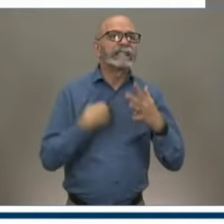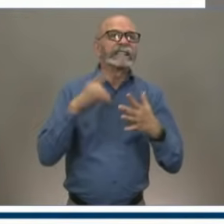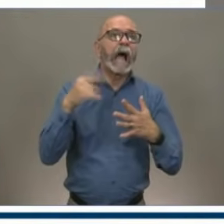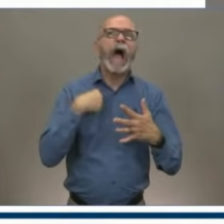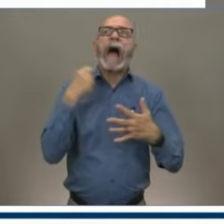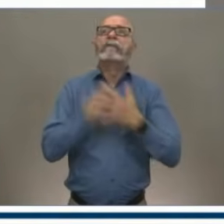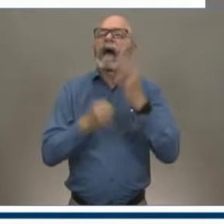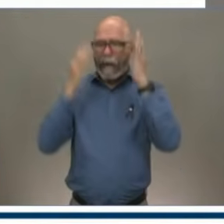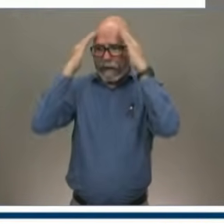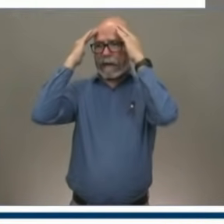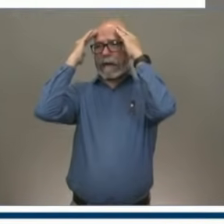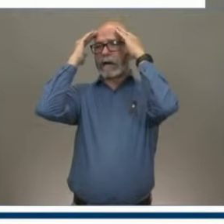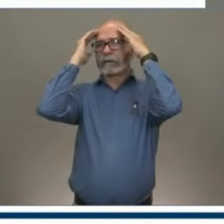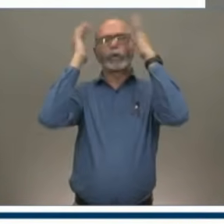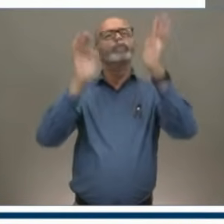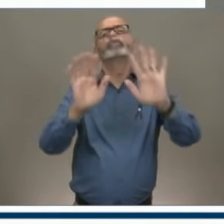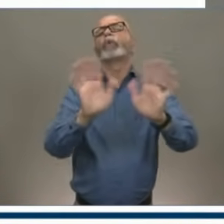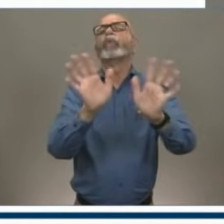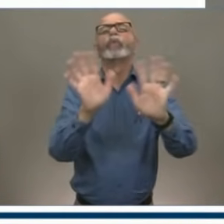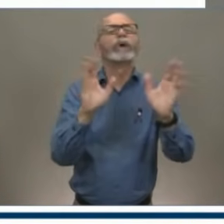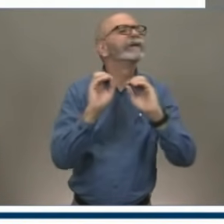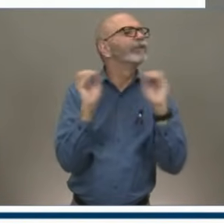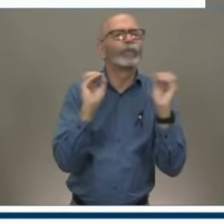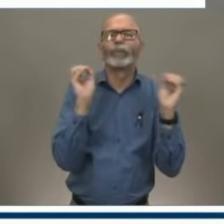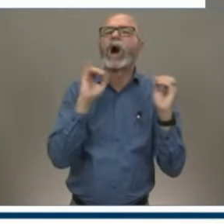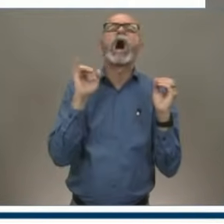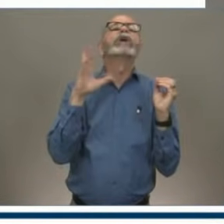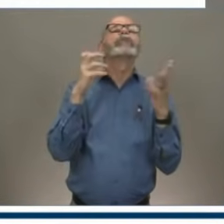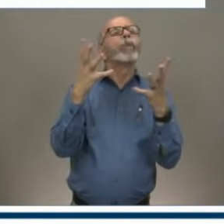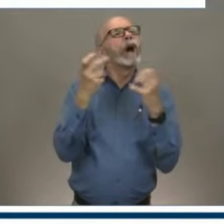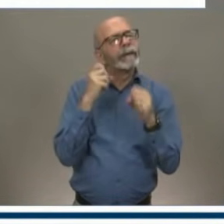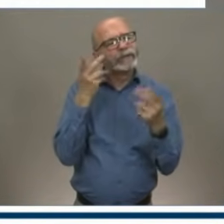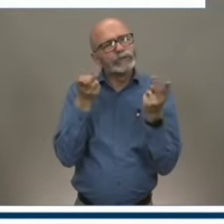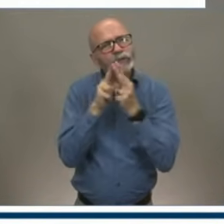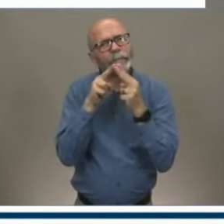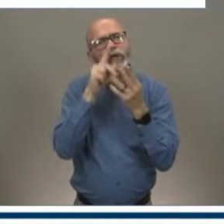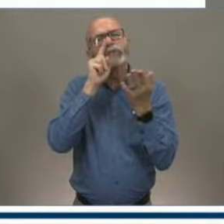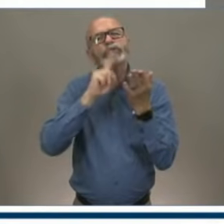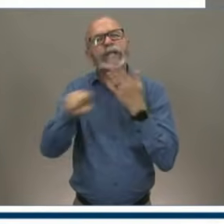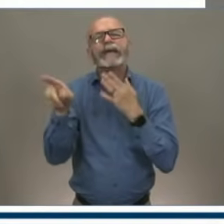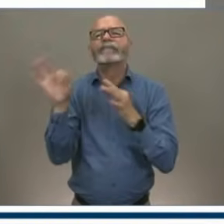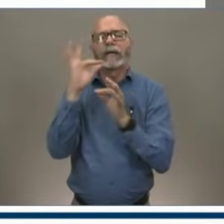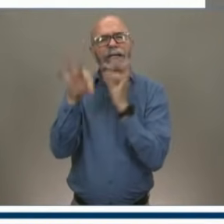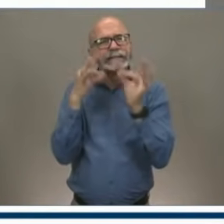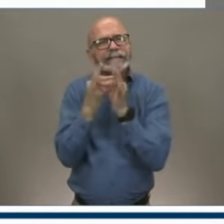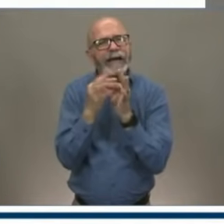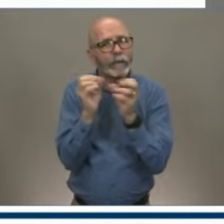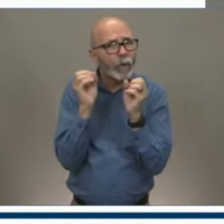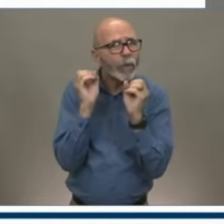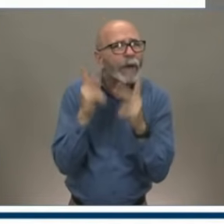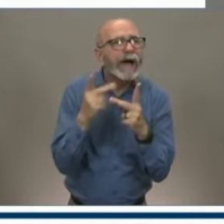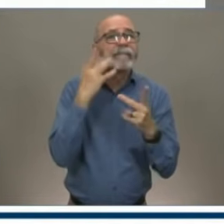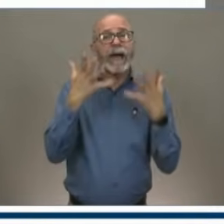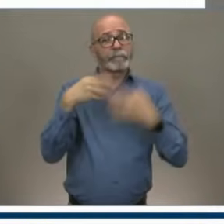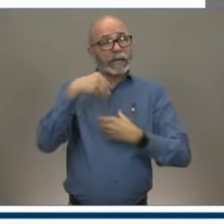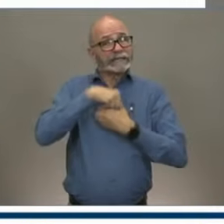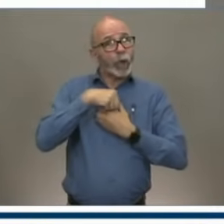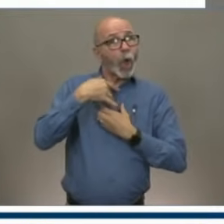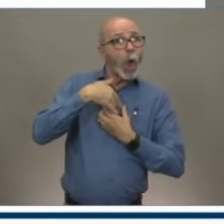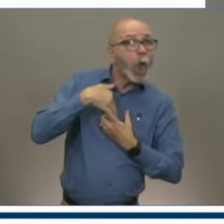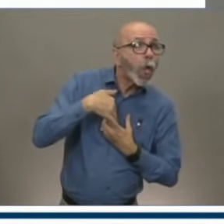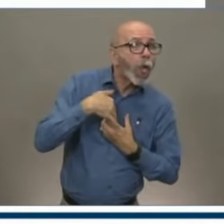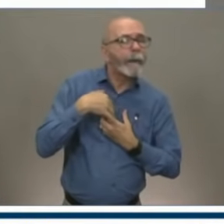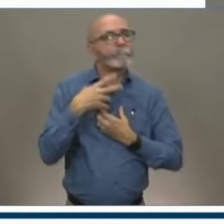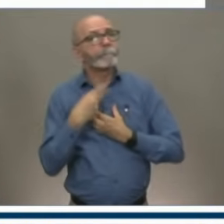reasons forward now because we want to focus our efforts on those who are most likely to have asymptomatic infection.